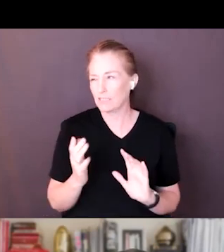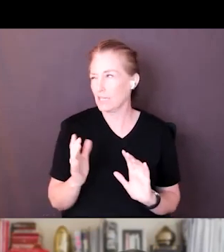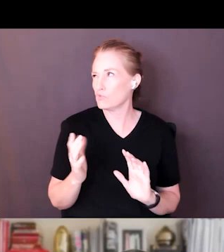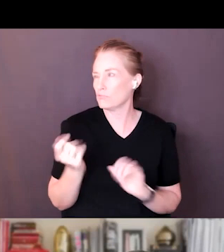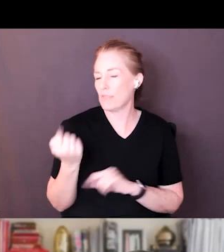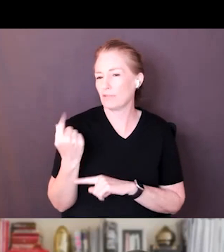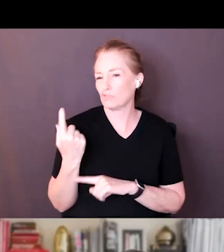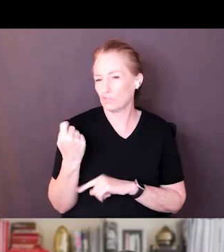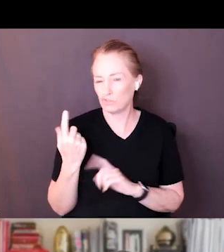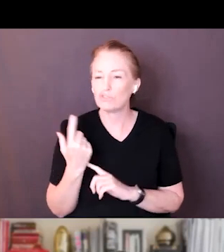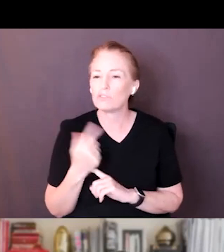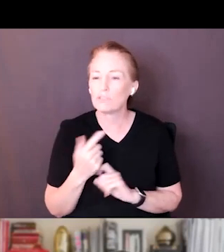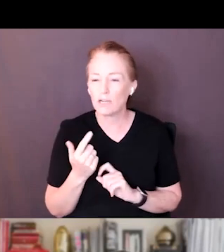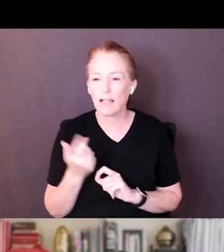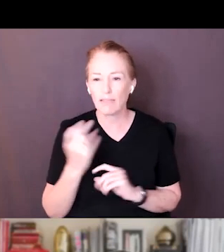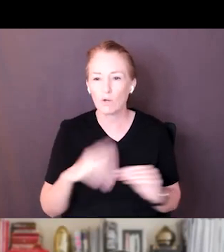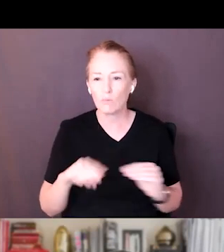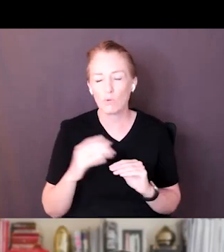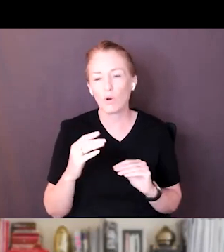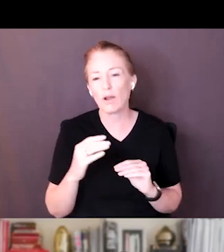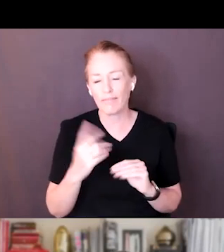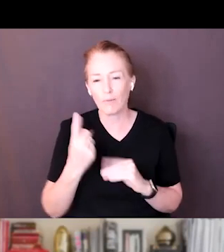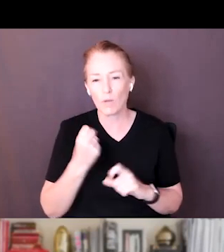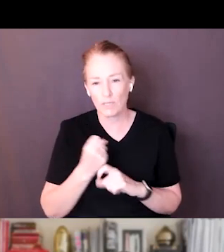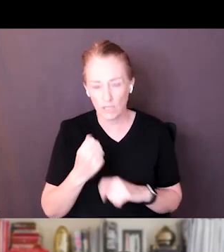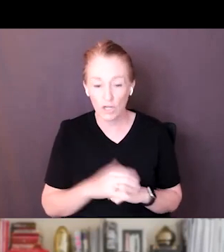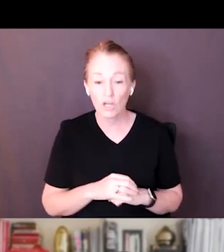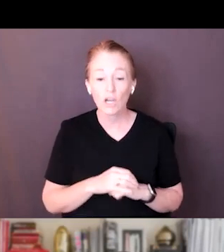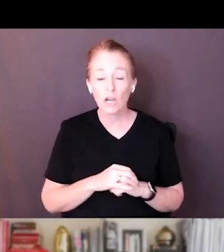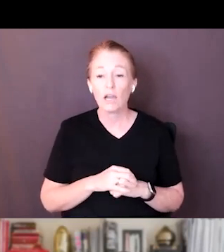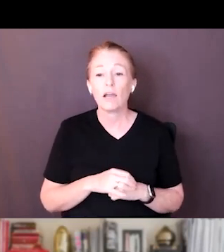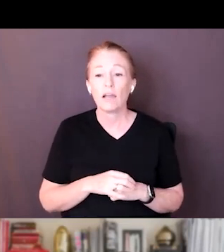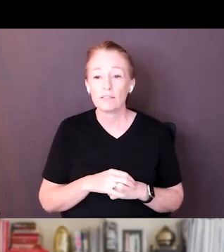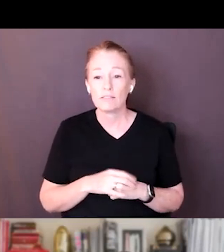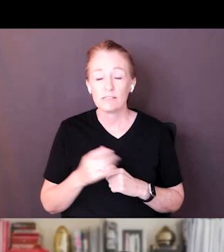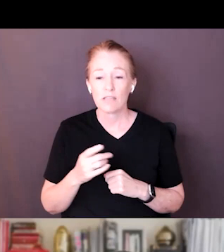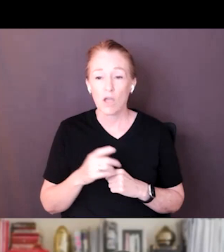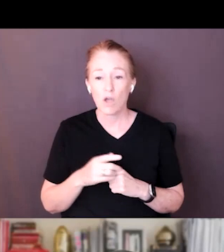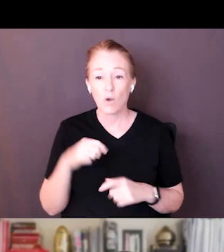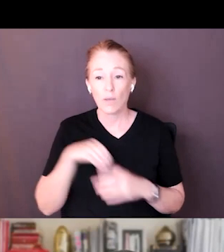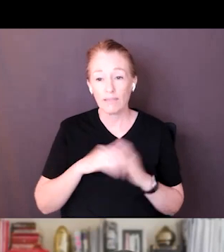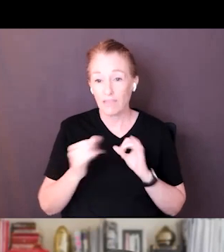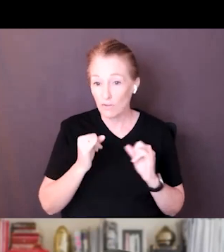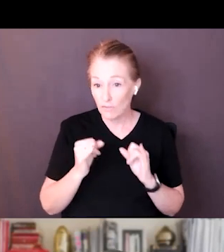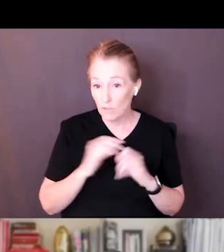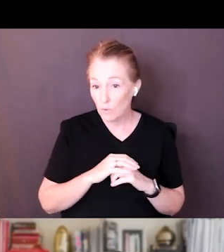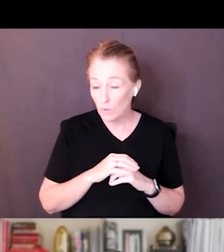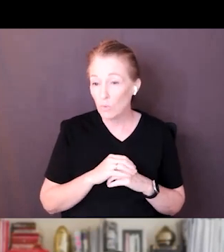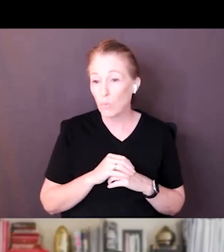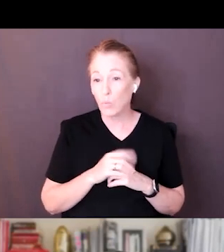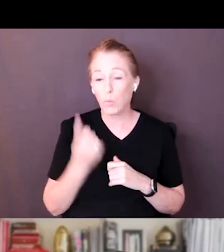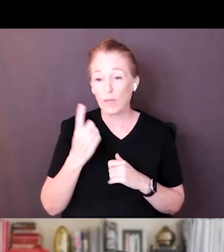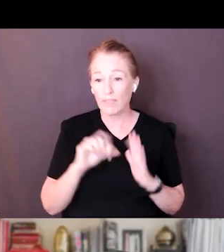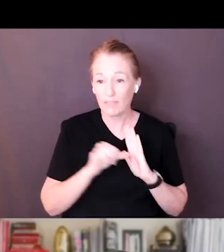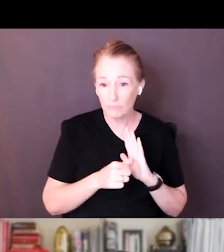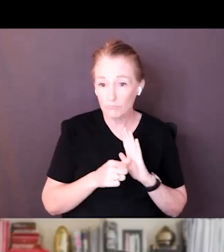ago, on the JAM. And in our interview, what stood out to me, Dr. Olson, is that it's not just coexisting medical conditions